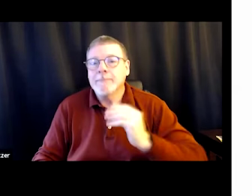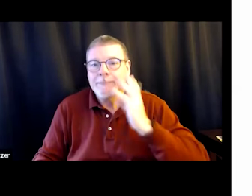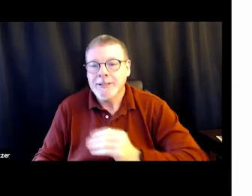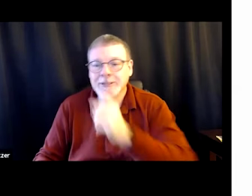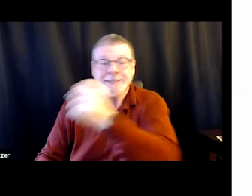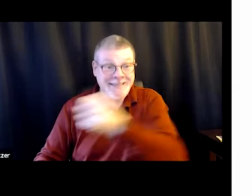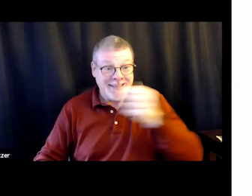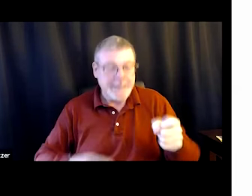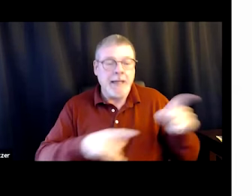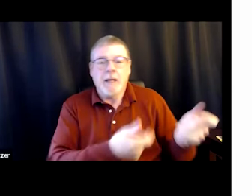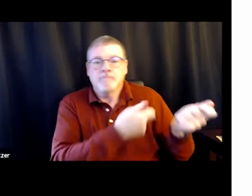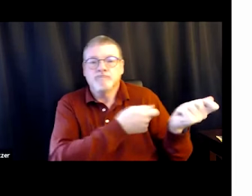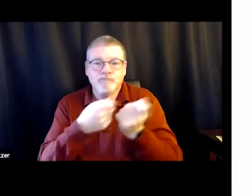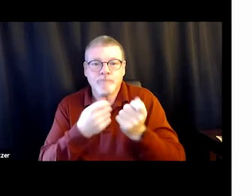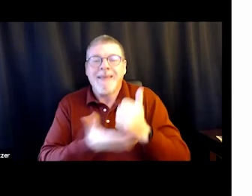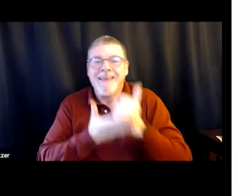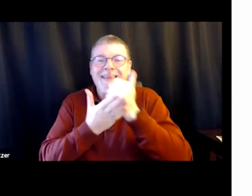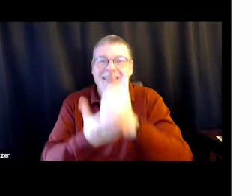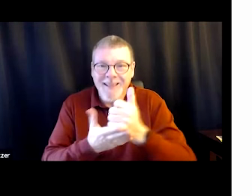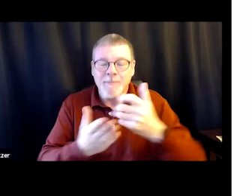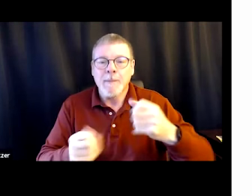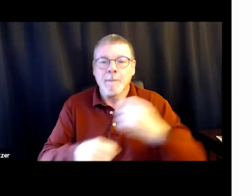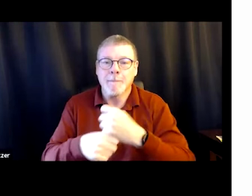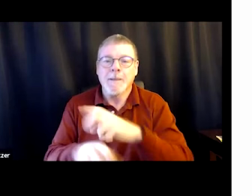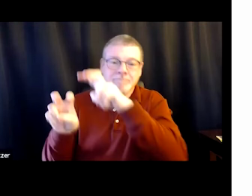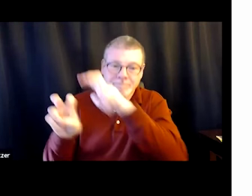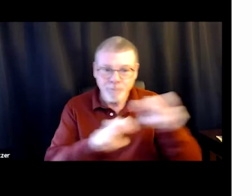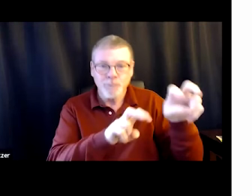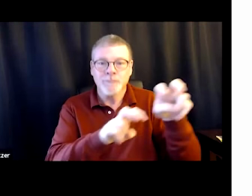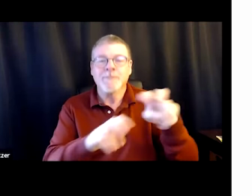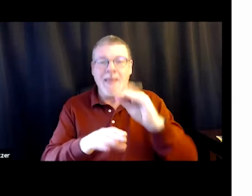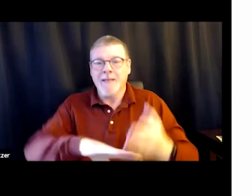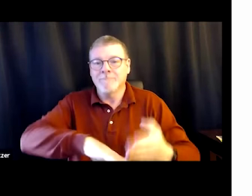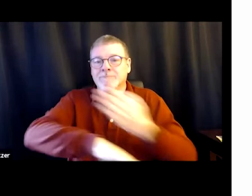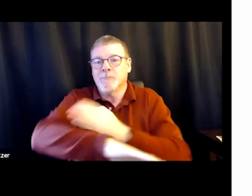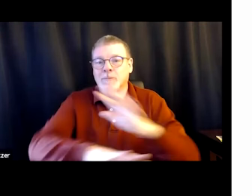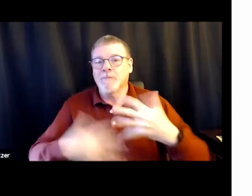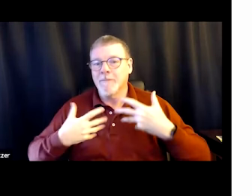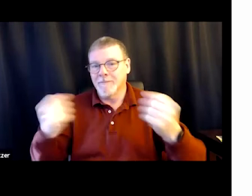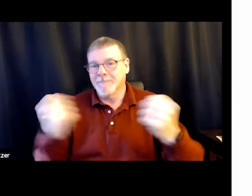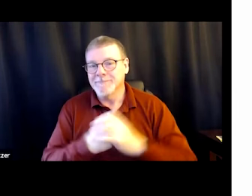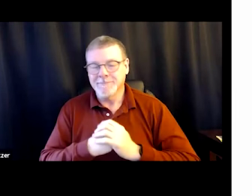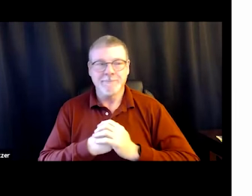making their transition to the community safe and supportive and enhancing their health and well-being.